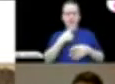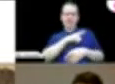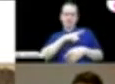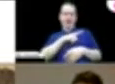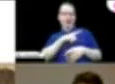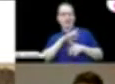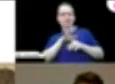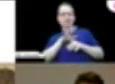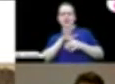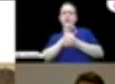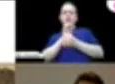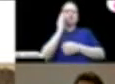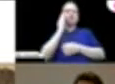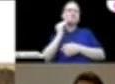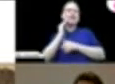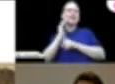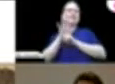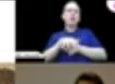and slavery.